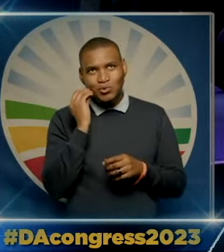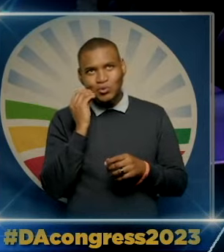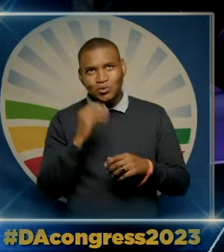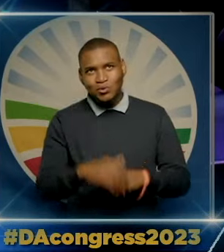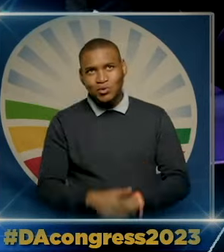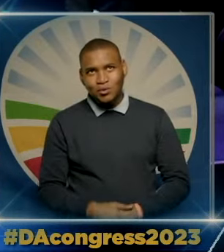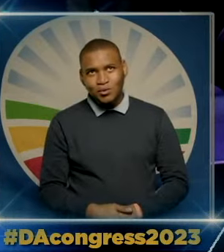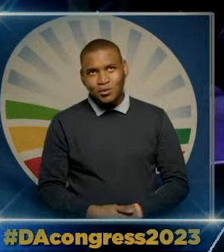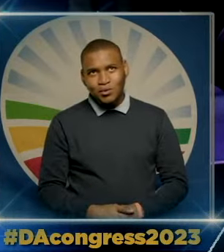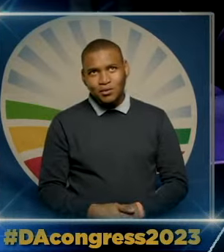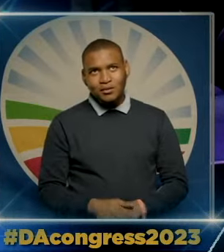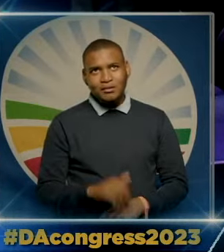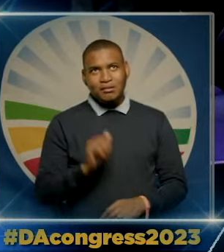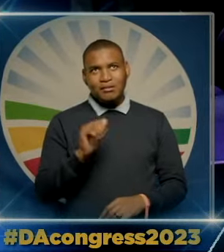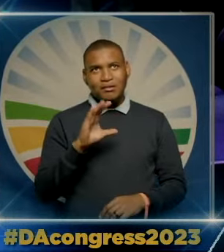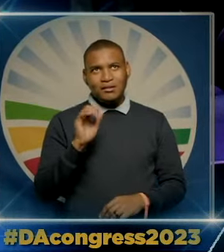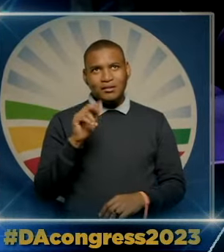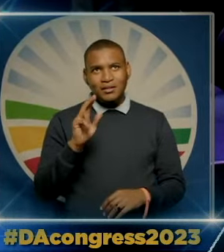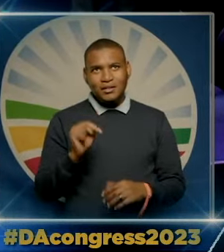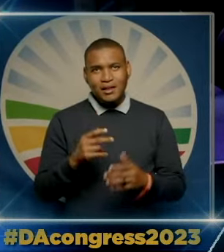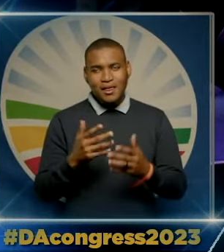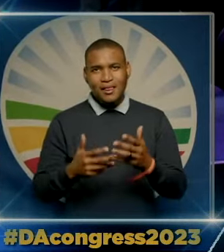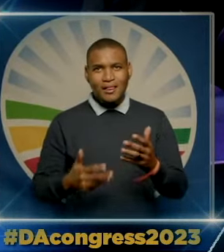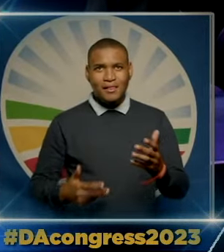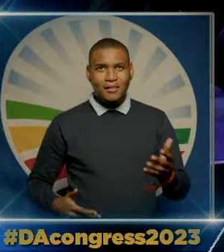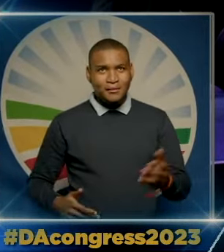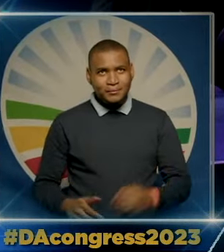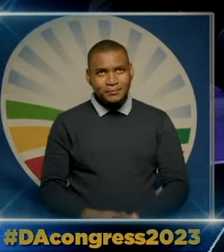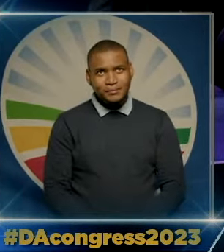mothibedi, kubu ntsha marota re bone.